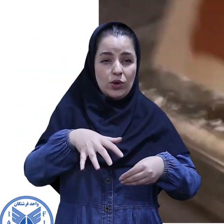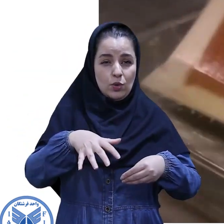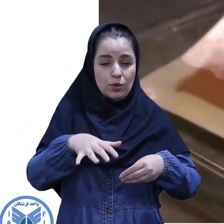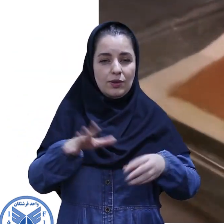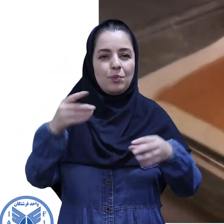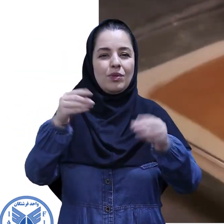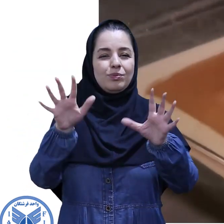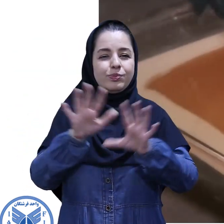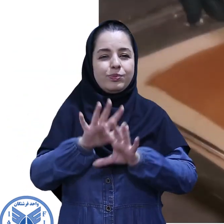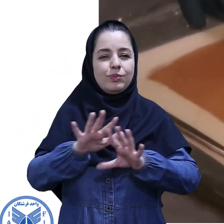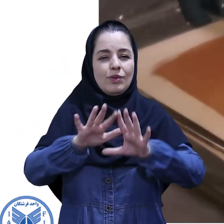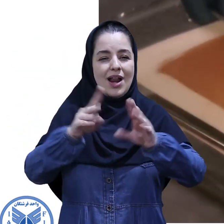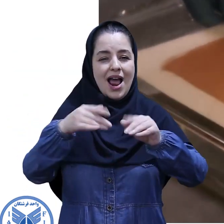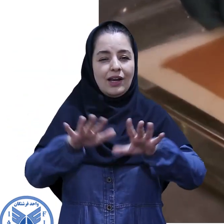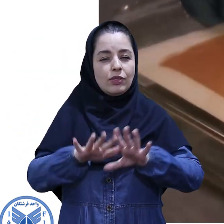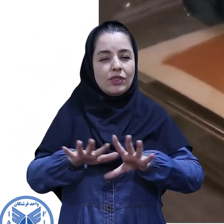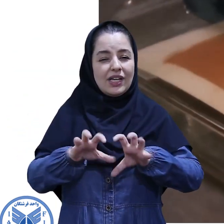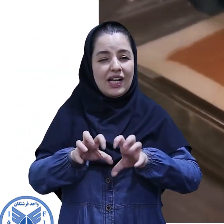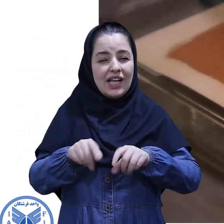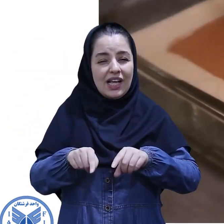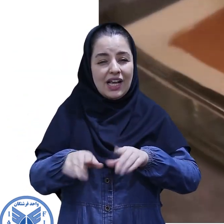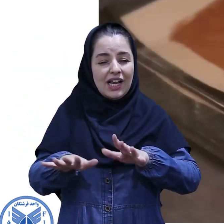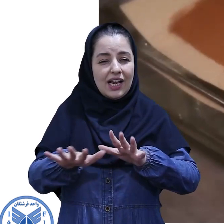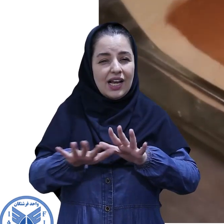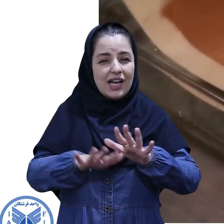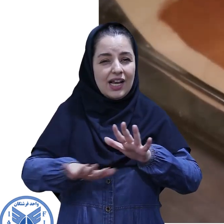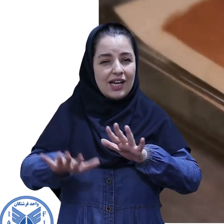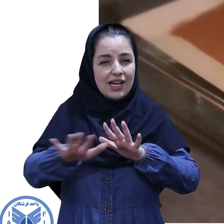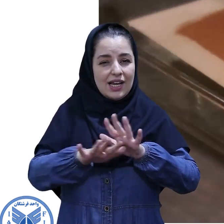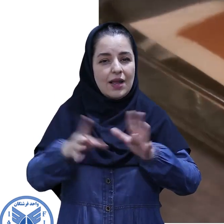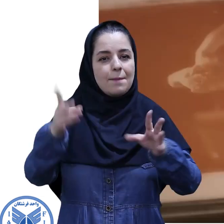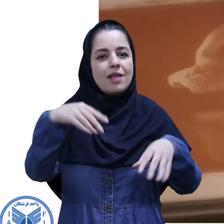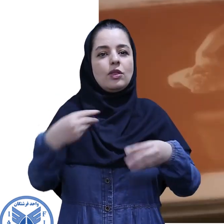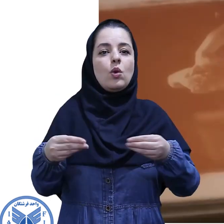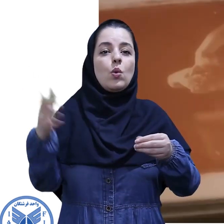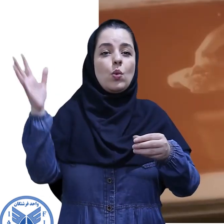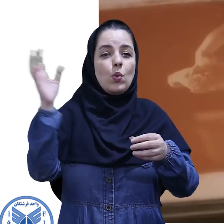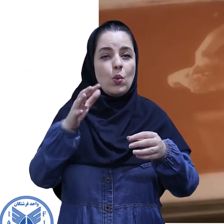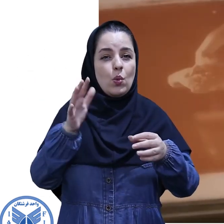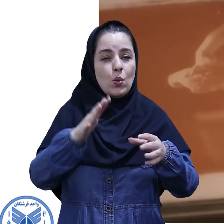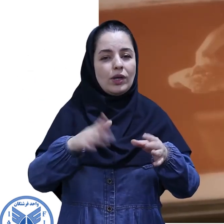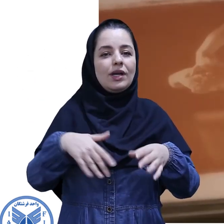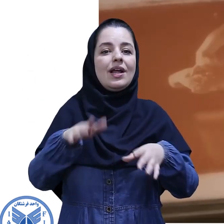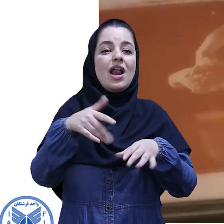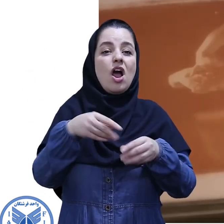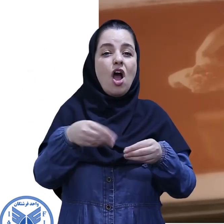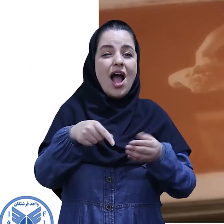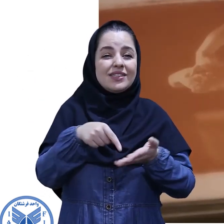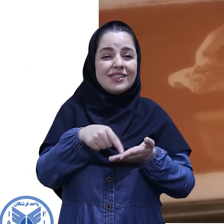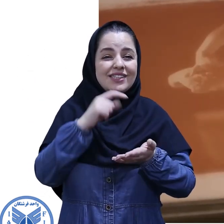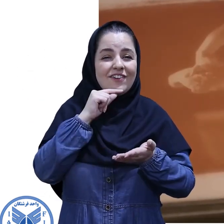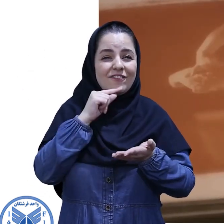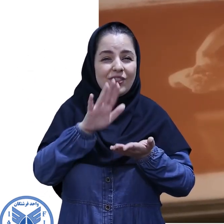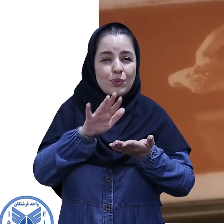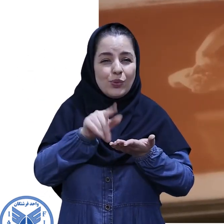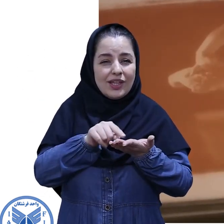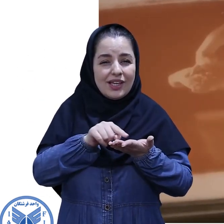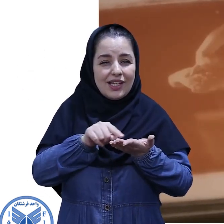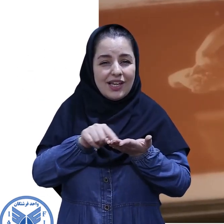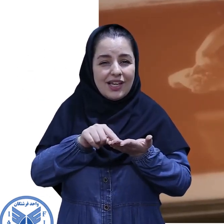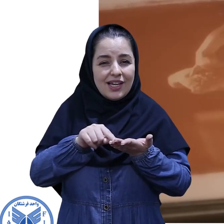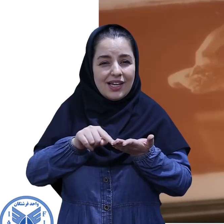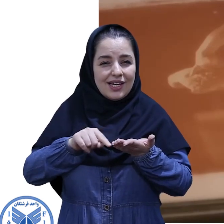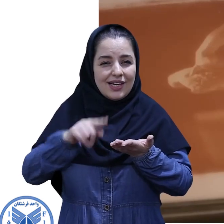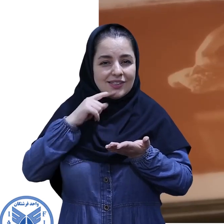will harden, and that's where the dark pigment will be, and areas that are not struck by light will dissolve away, leaving the white